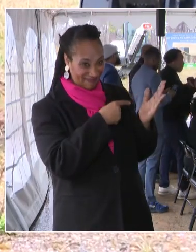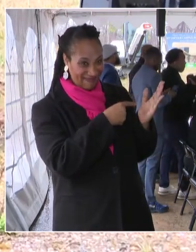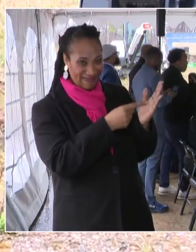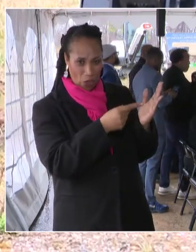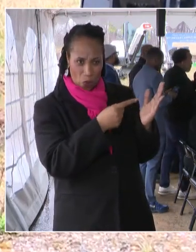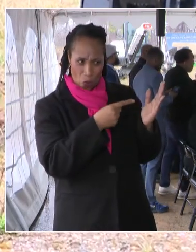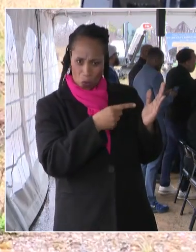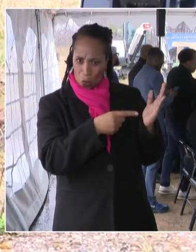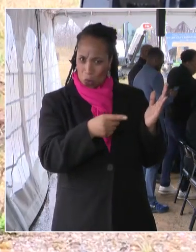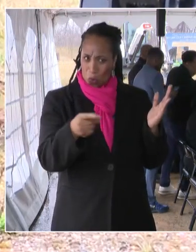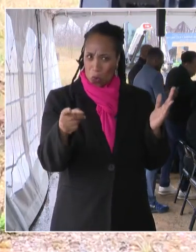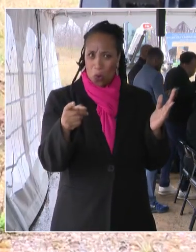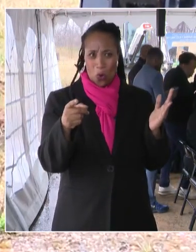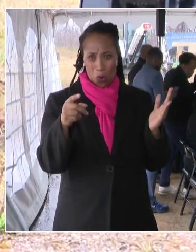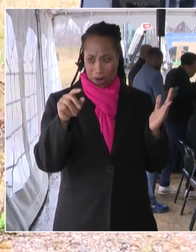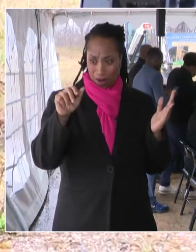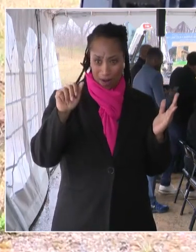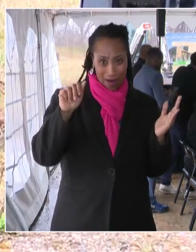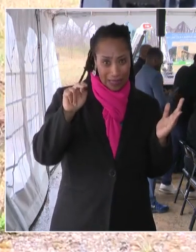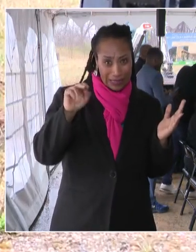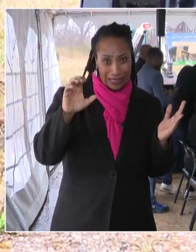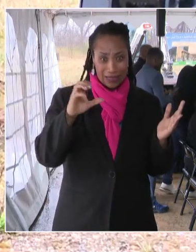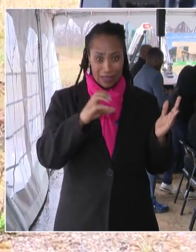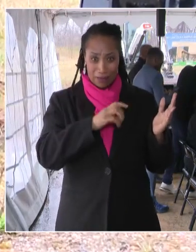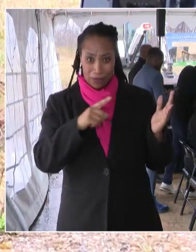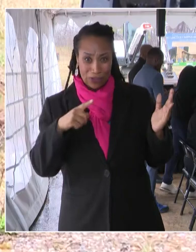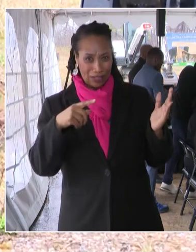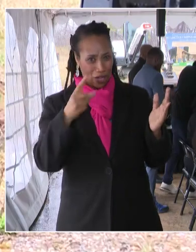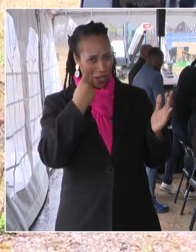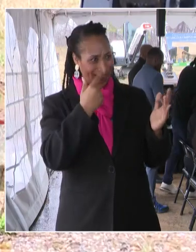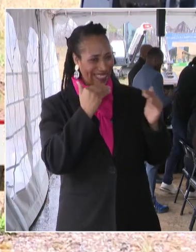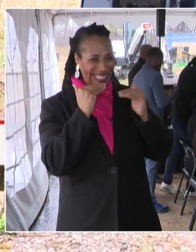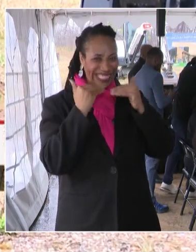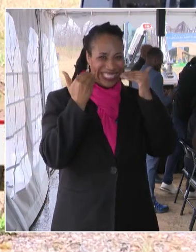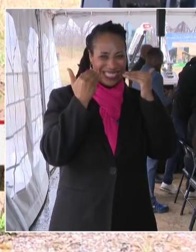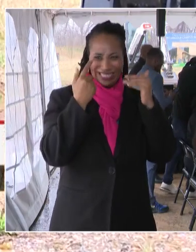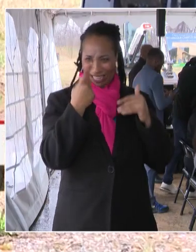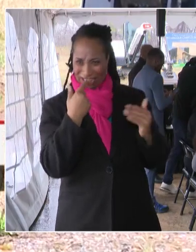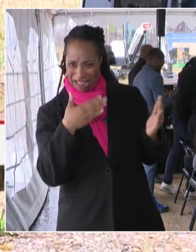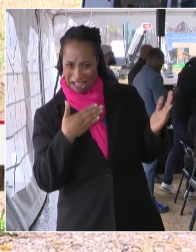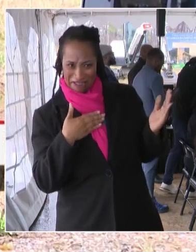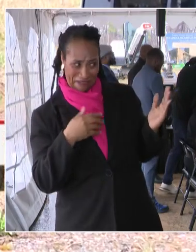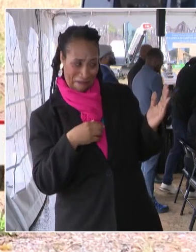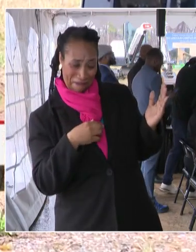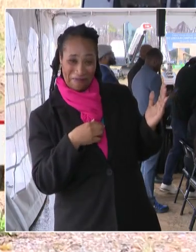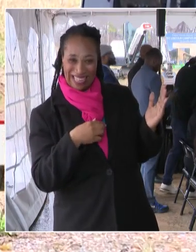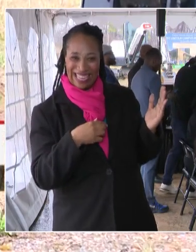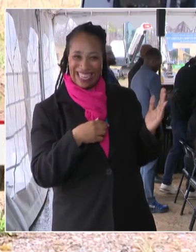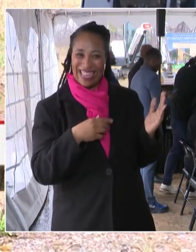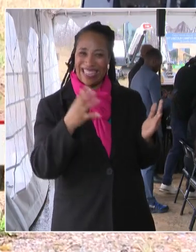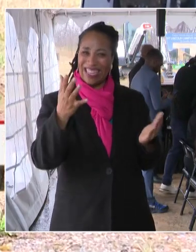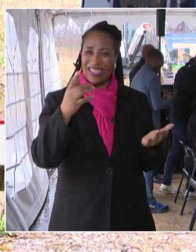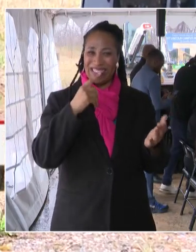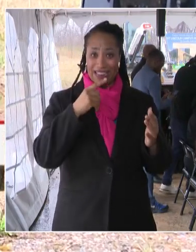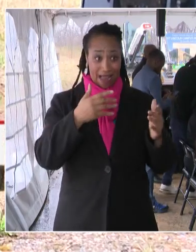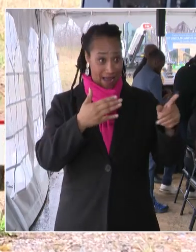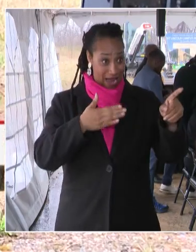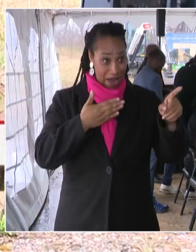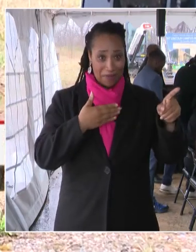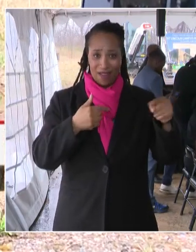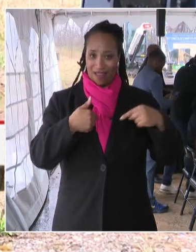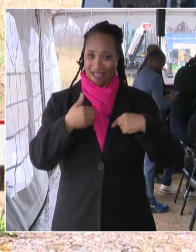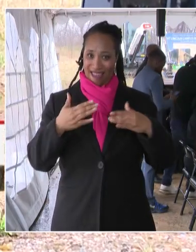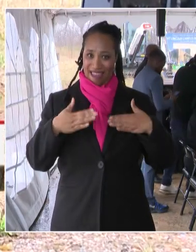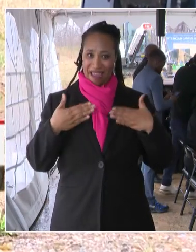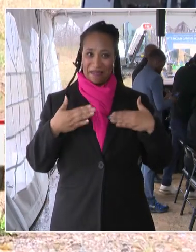And I am just as happy as you are that we are delivering here in Ward 5 today.